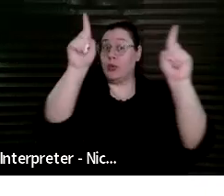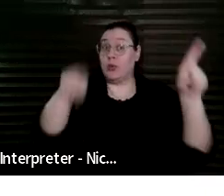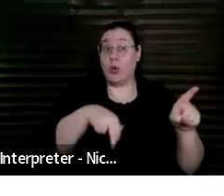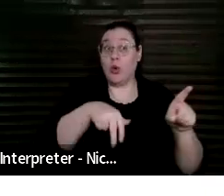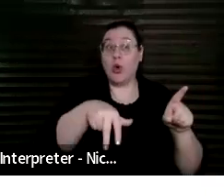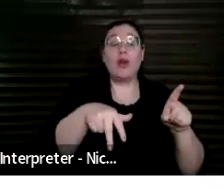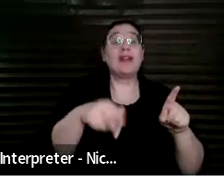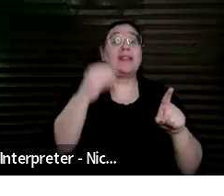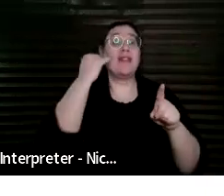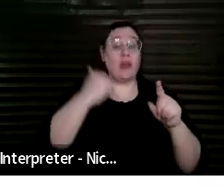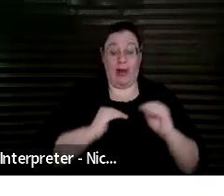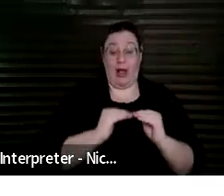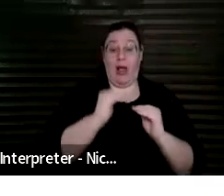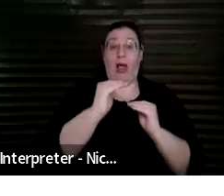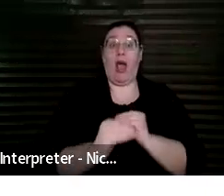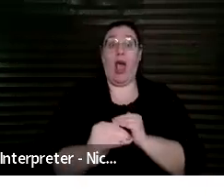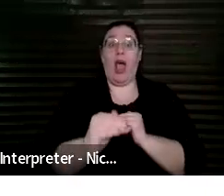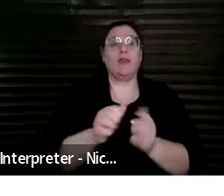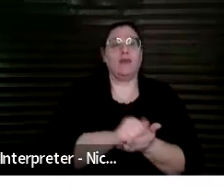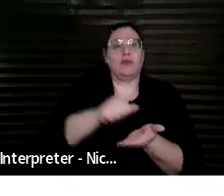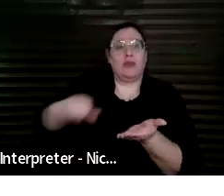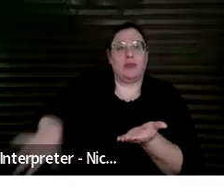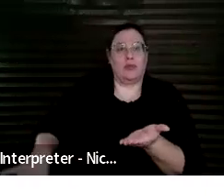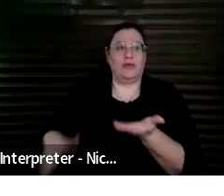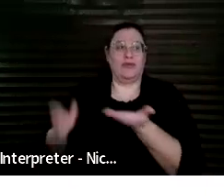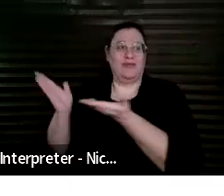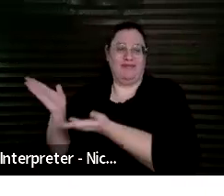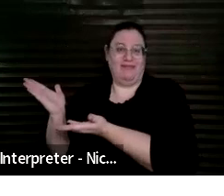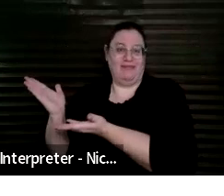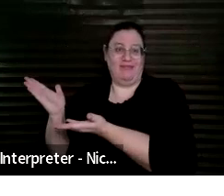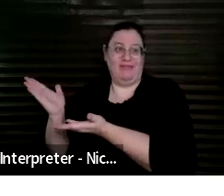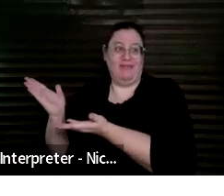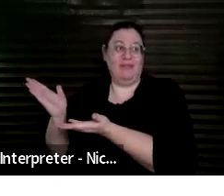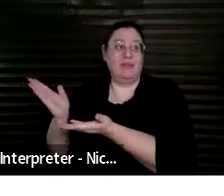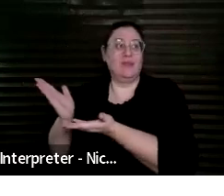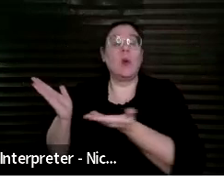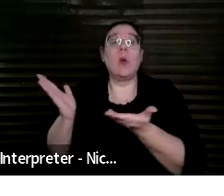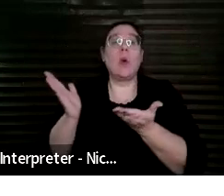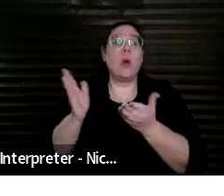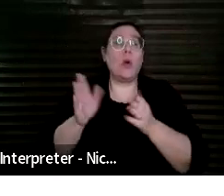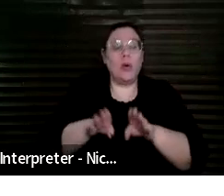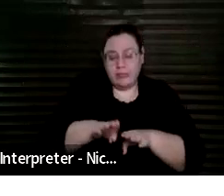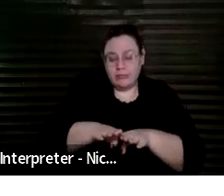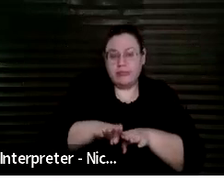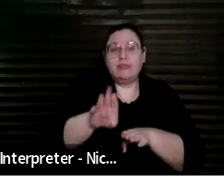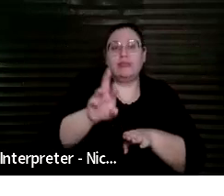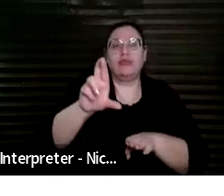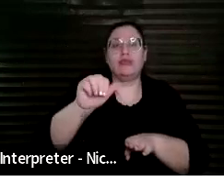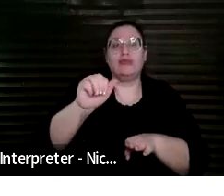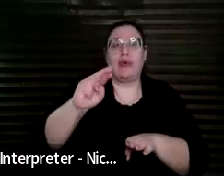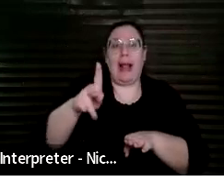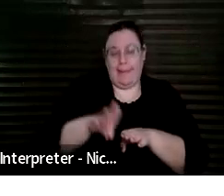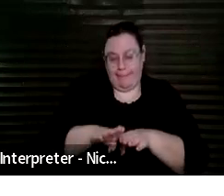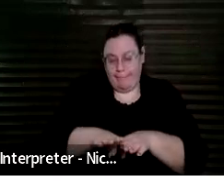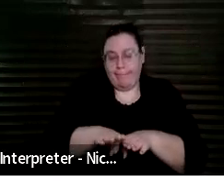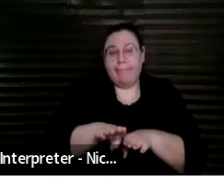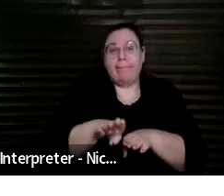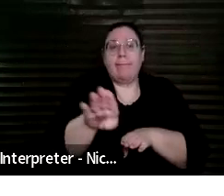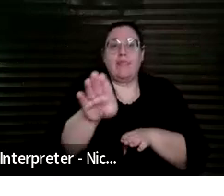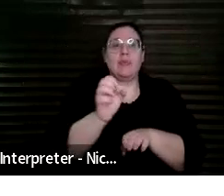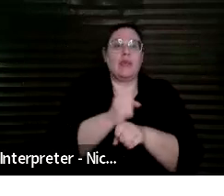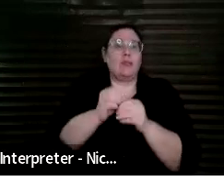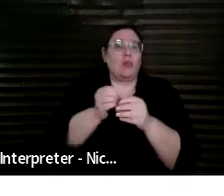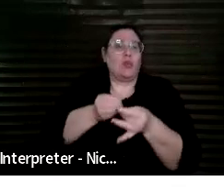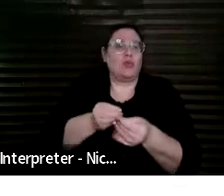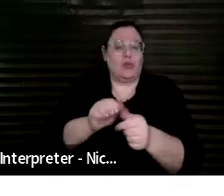raised thresholds. Likewise, small threshold ramps can be added to smooth out the flooring